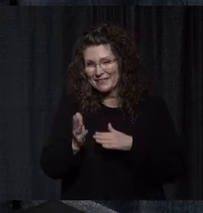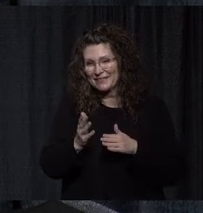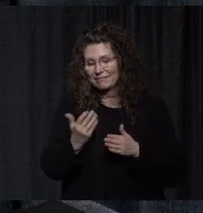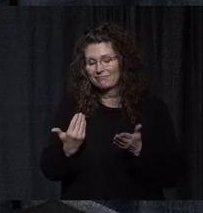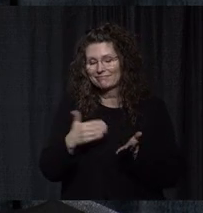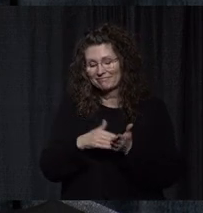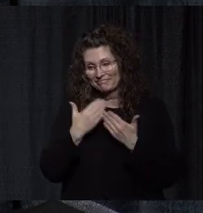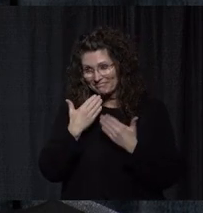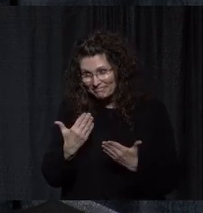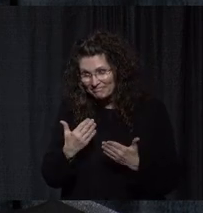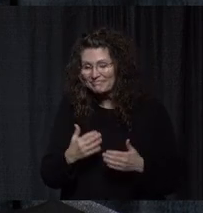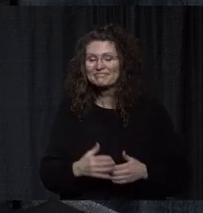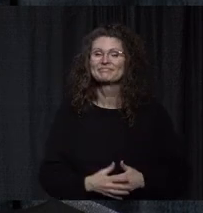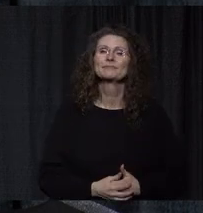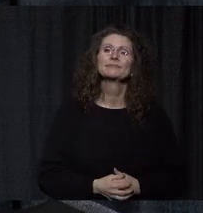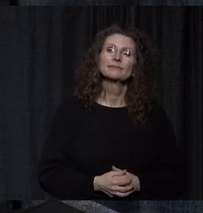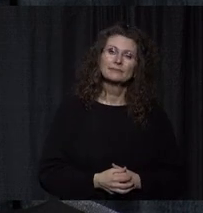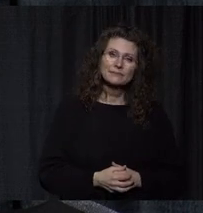again.